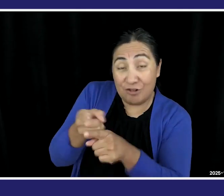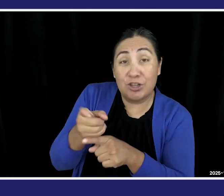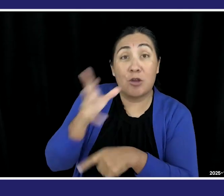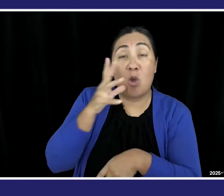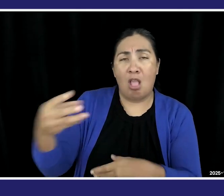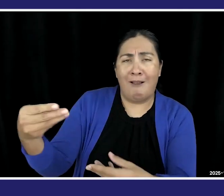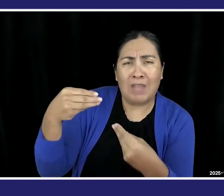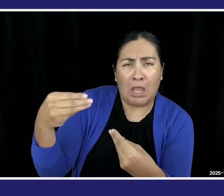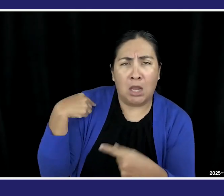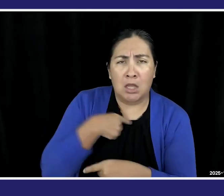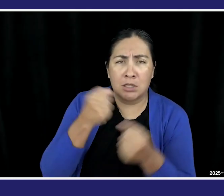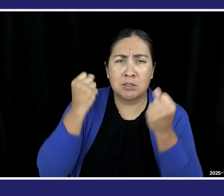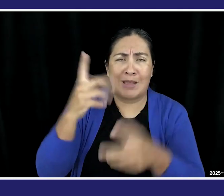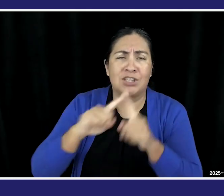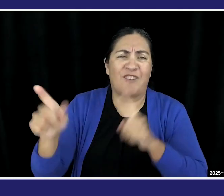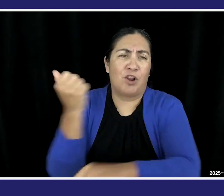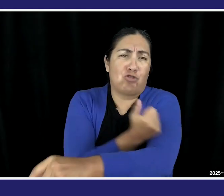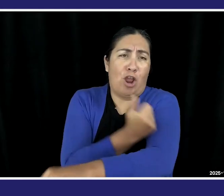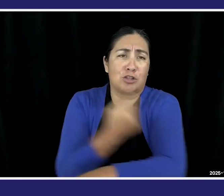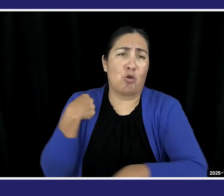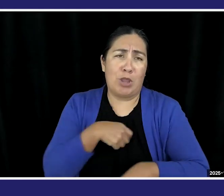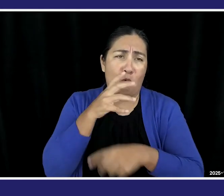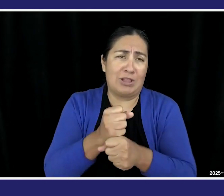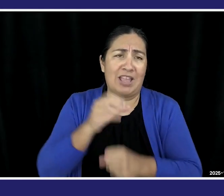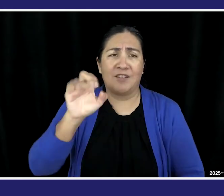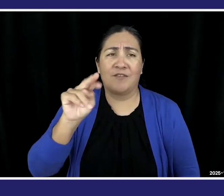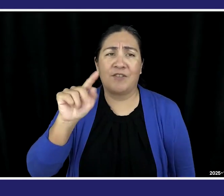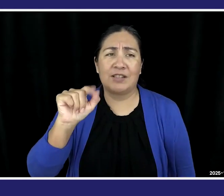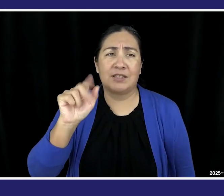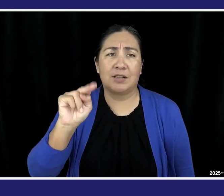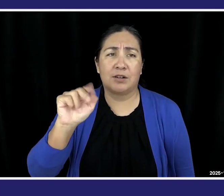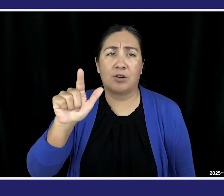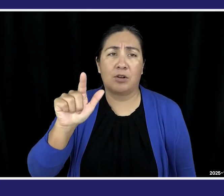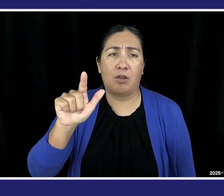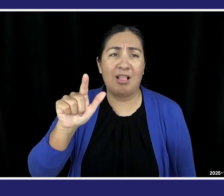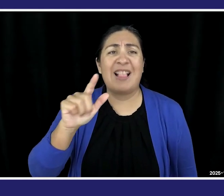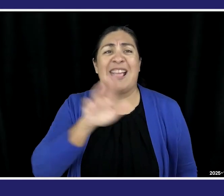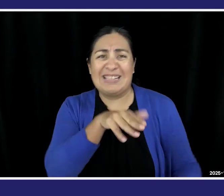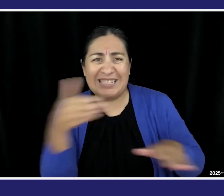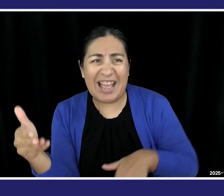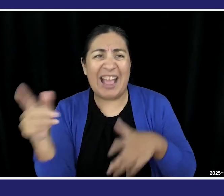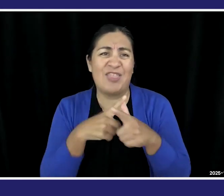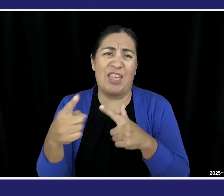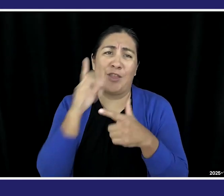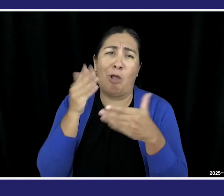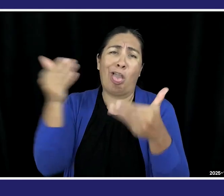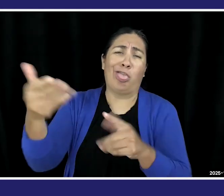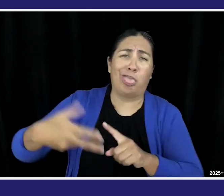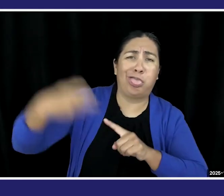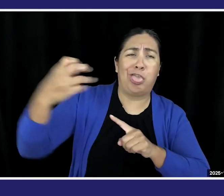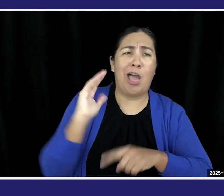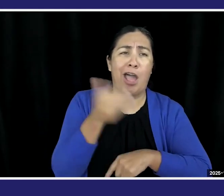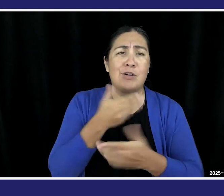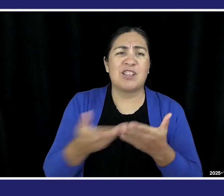and die, they just take our art and they still publish it and make money off of it. If we teach them how to do it and offer them a program